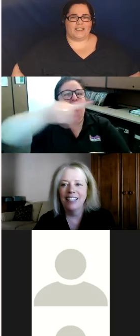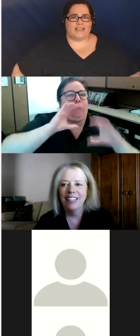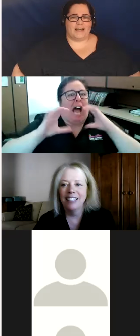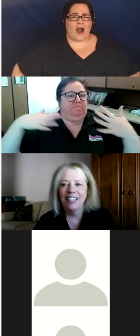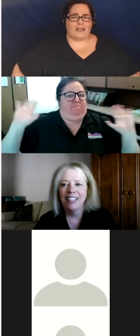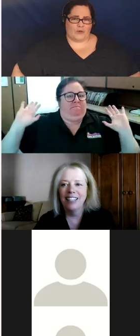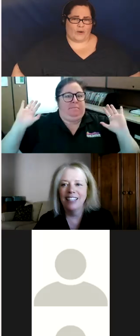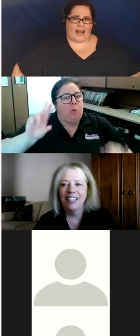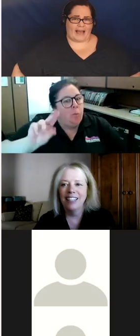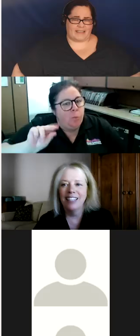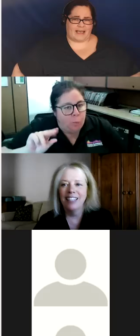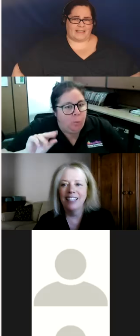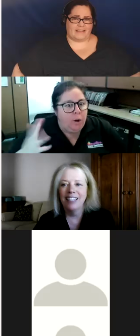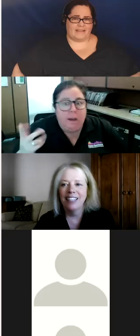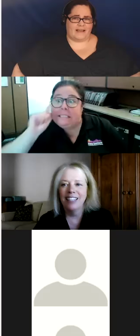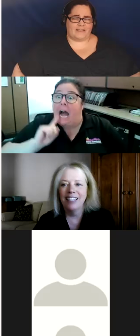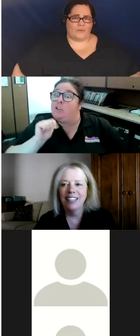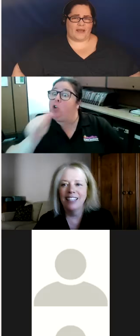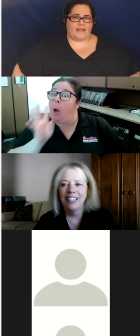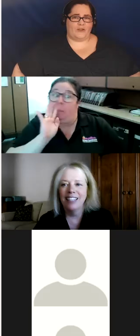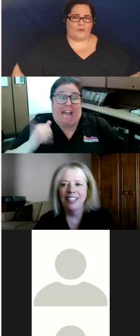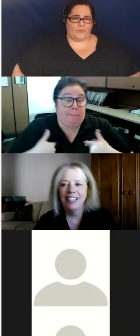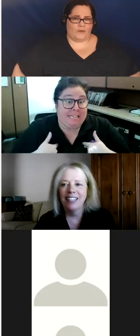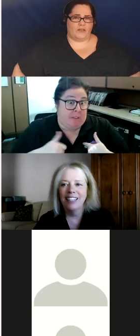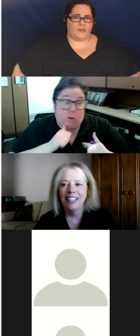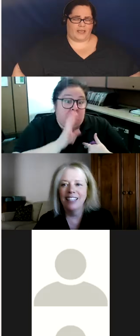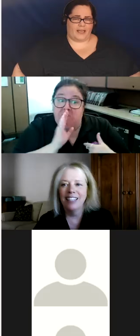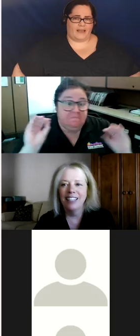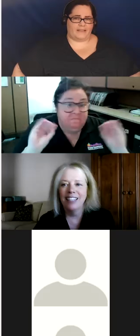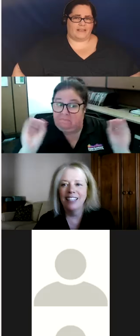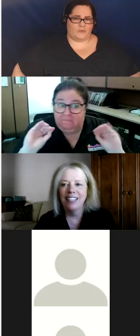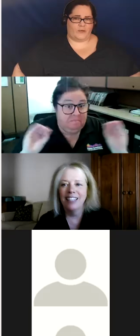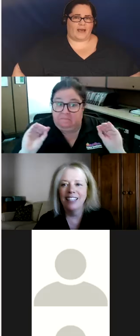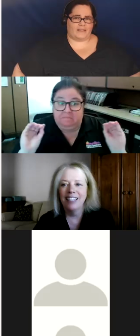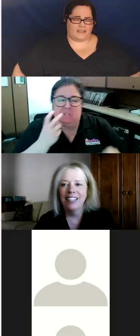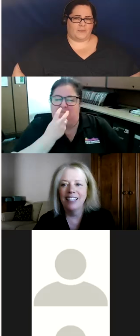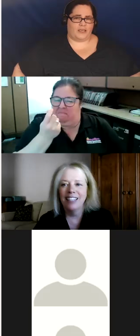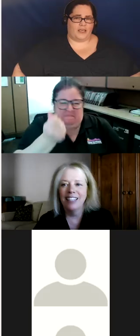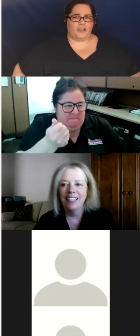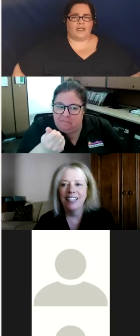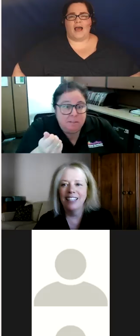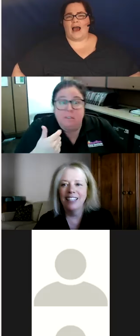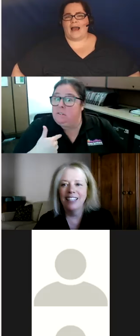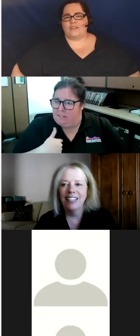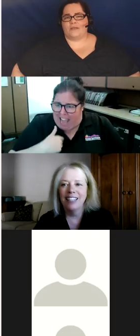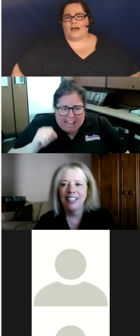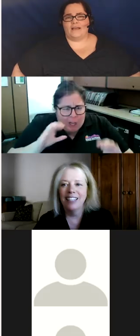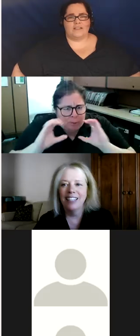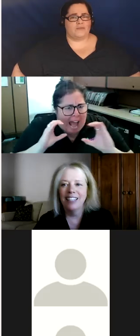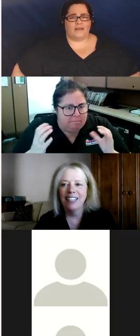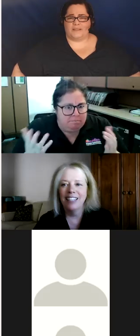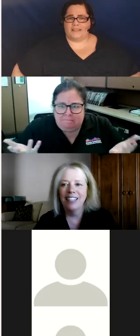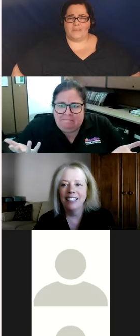Speech is an auditory access. That's the way that you communicate. That's the way you access communication. I do